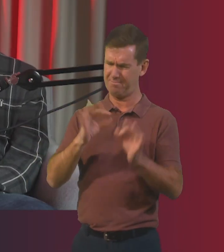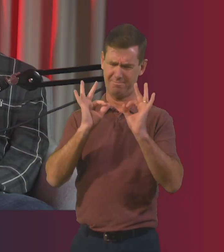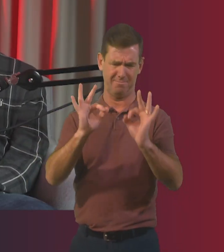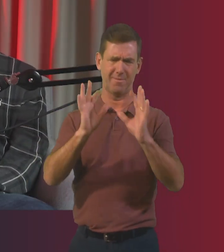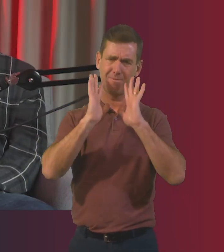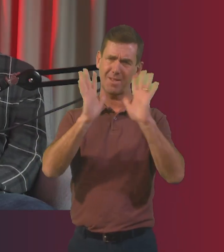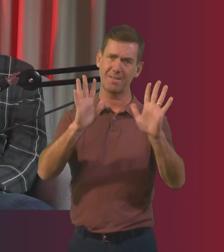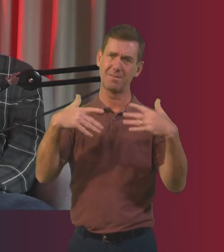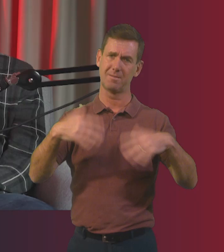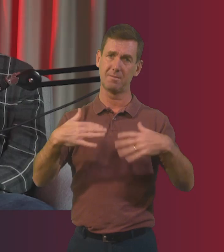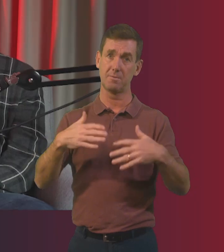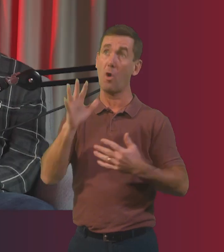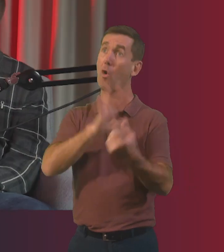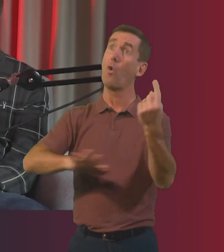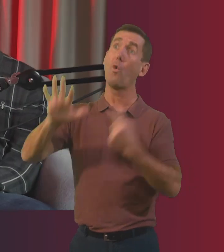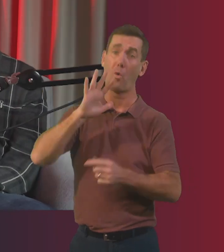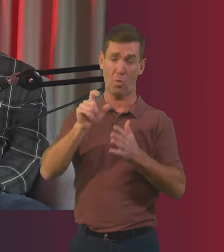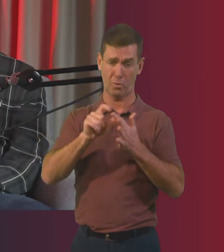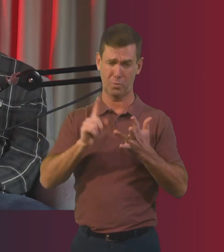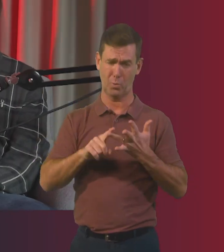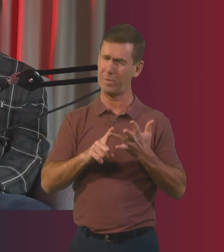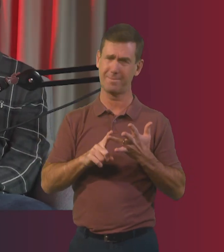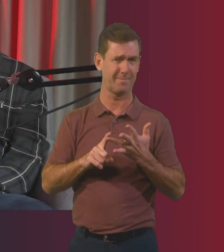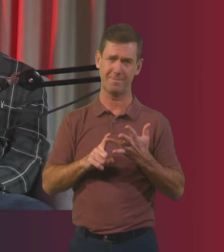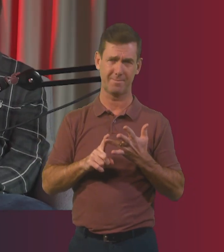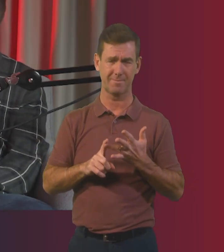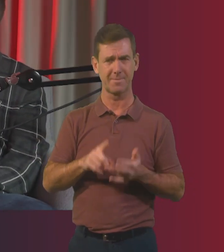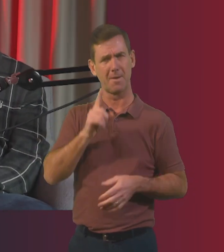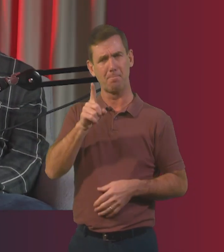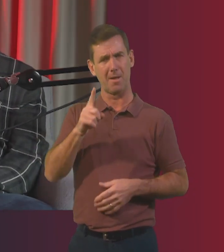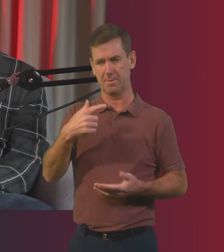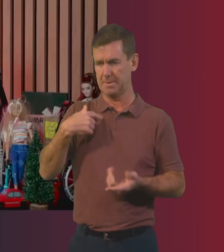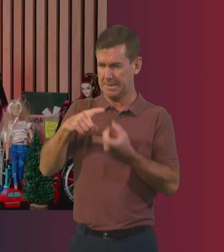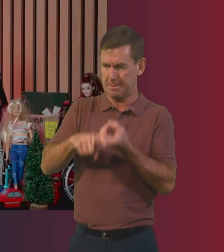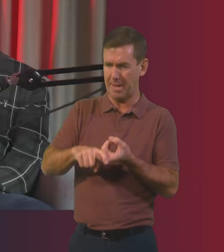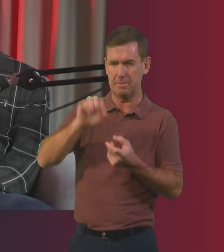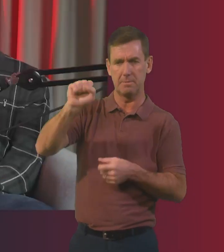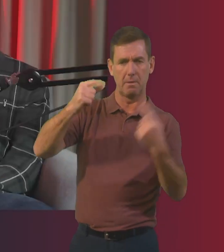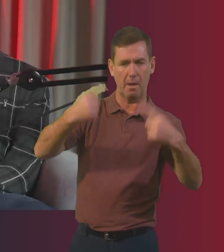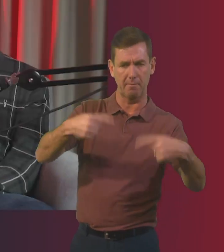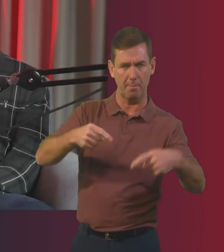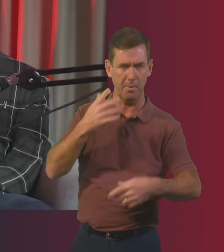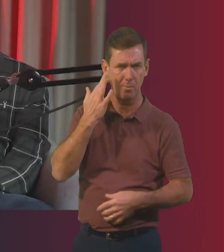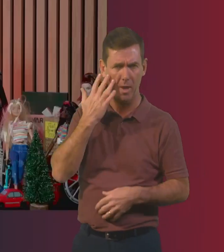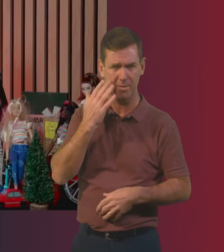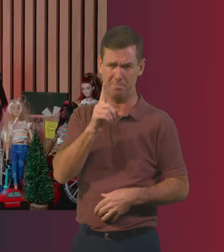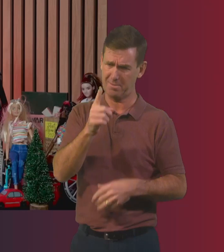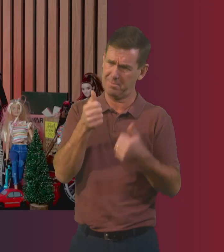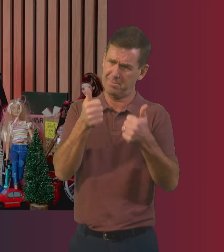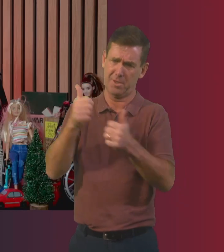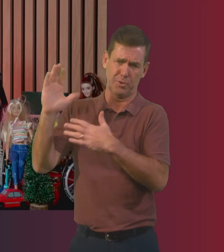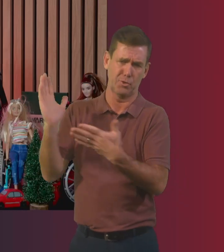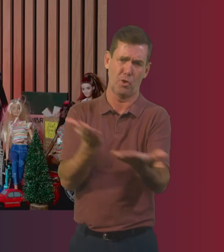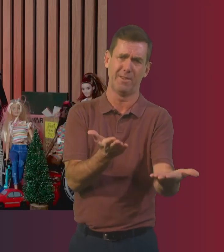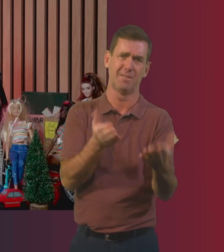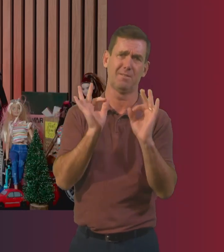Obviously, they're not all going to do that, and you'll be slightly more beholden to when they're available. Yeah. But fantastic service. He